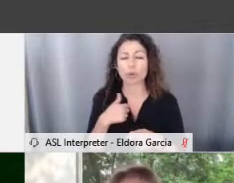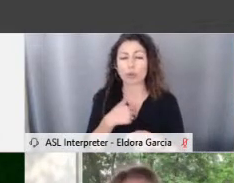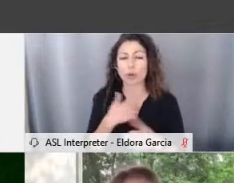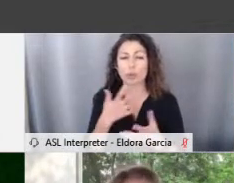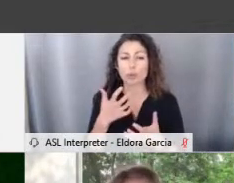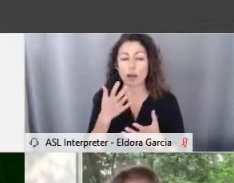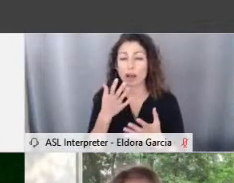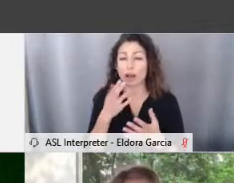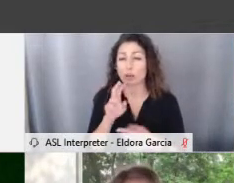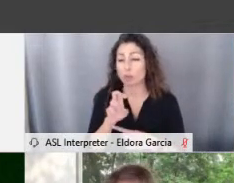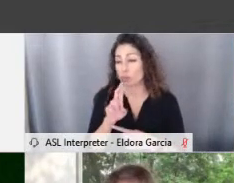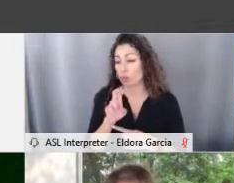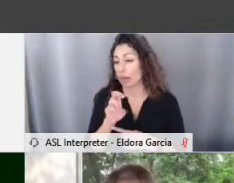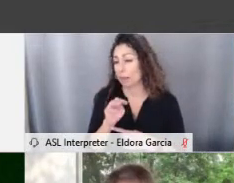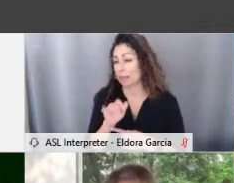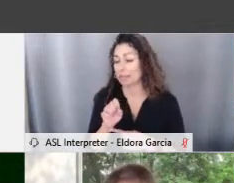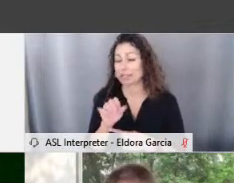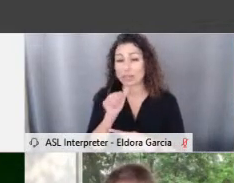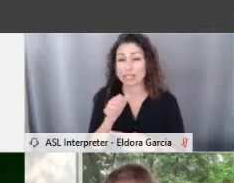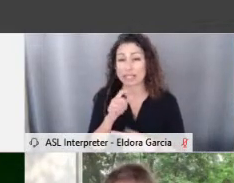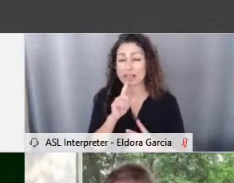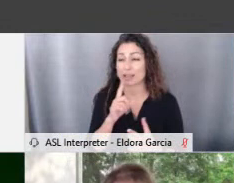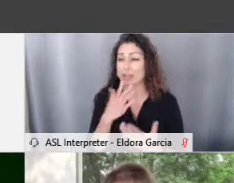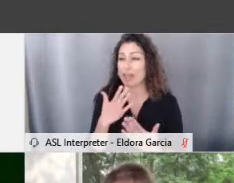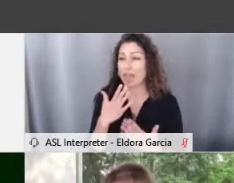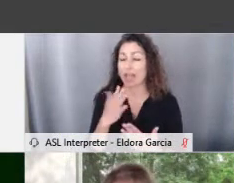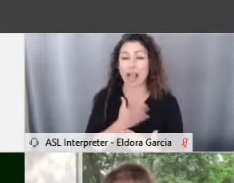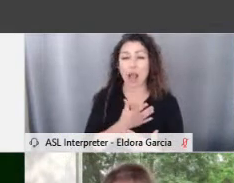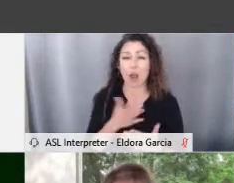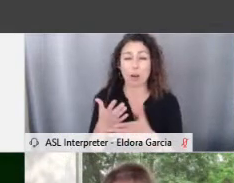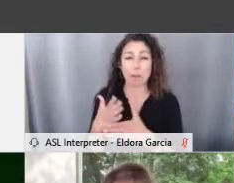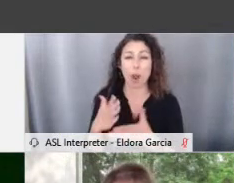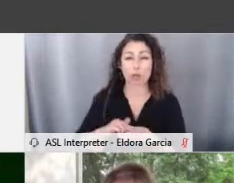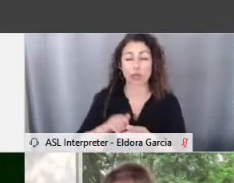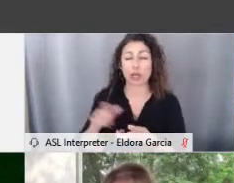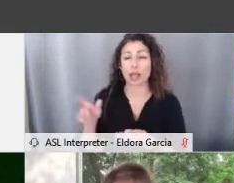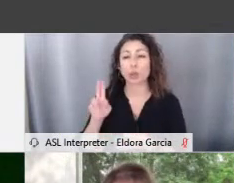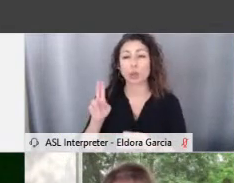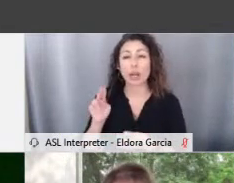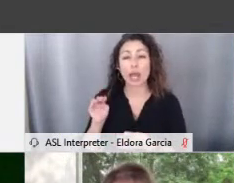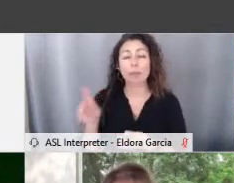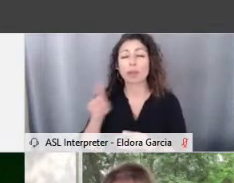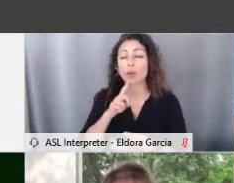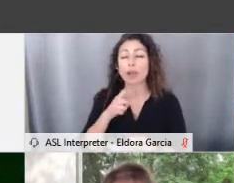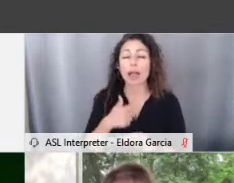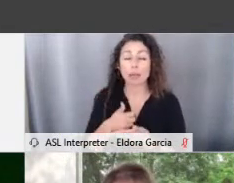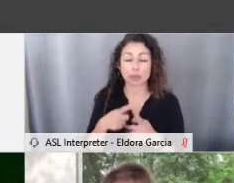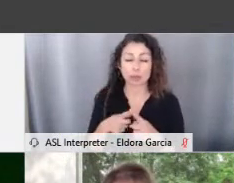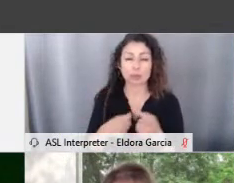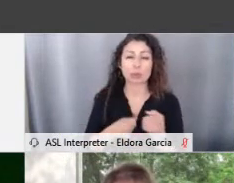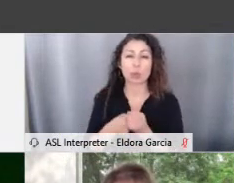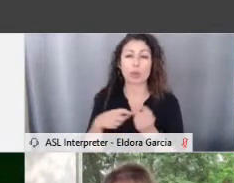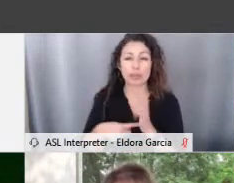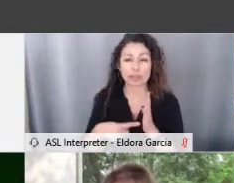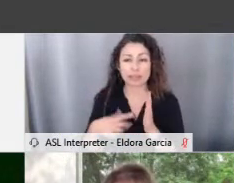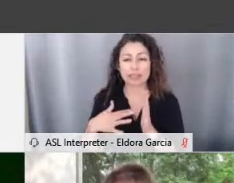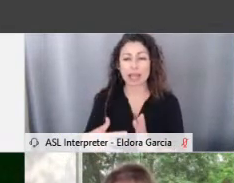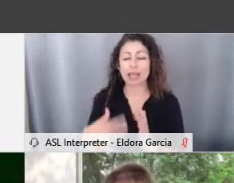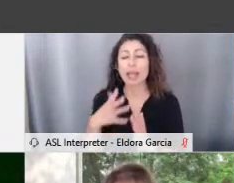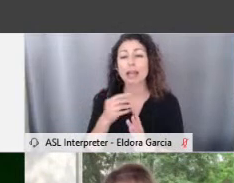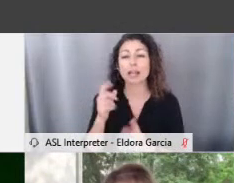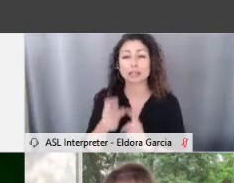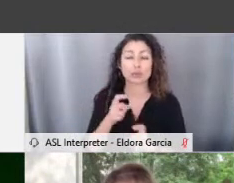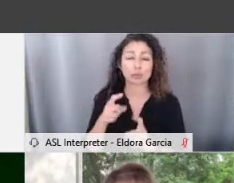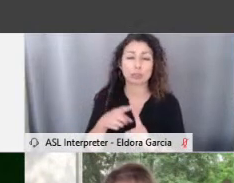if we did not thank our partners at UNM. They worked to help support this study and contributed